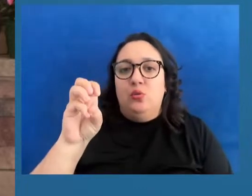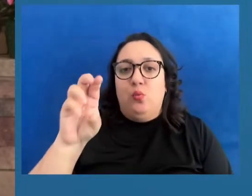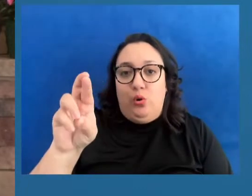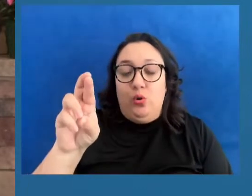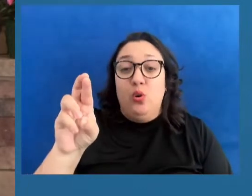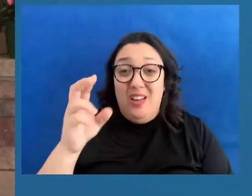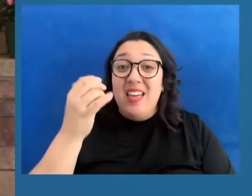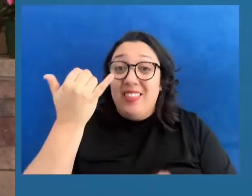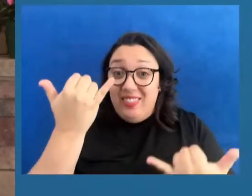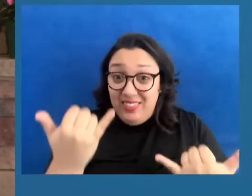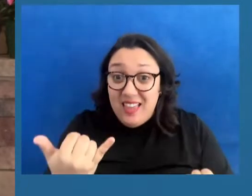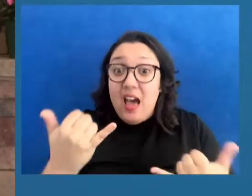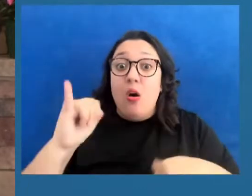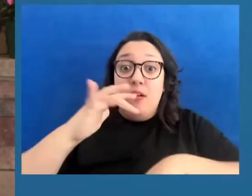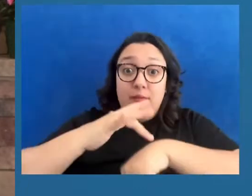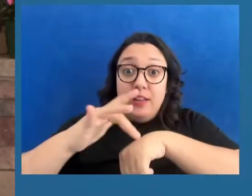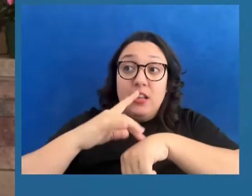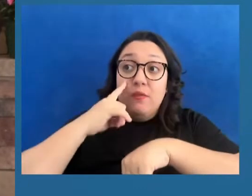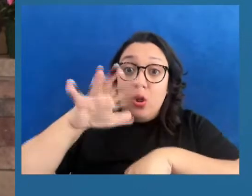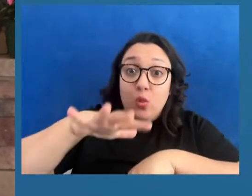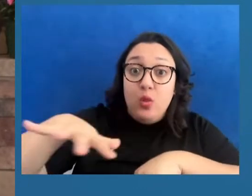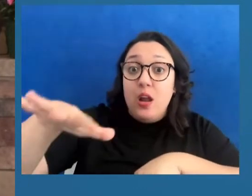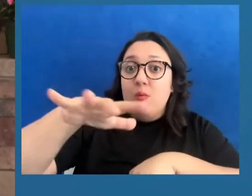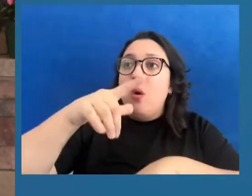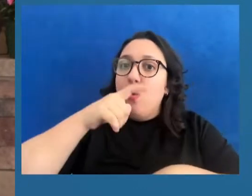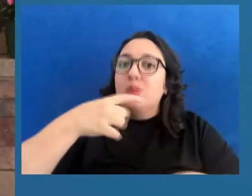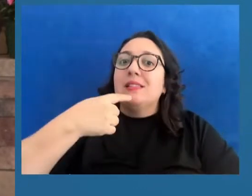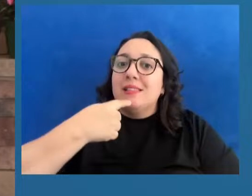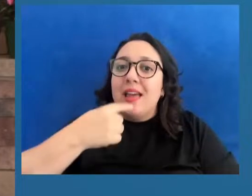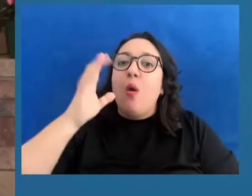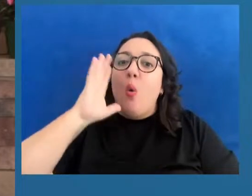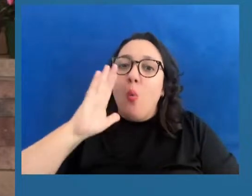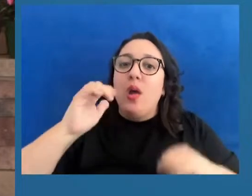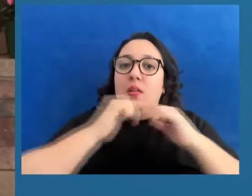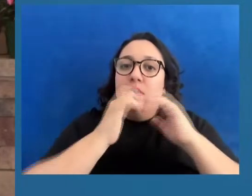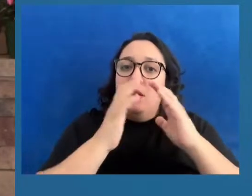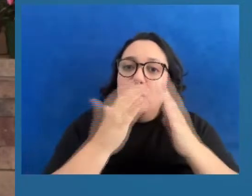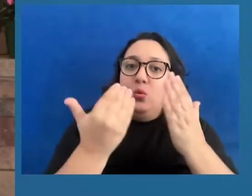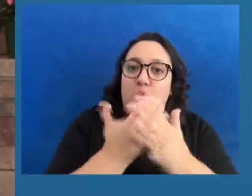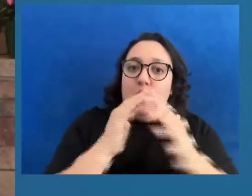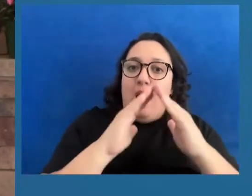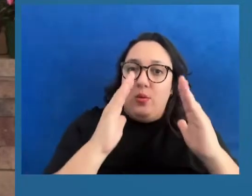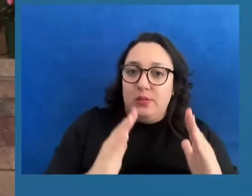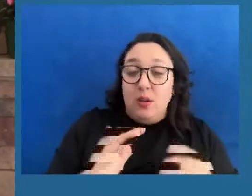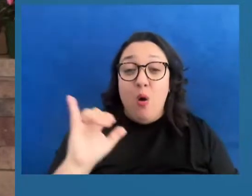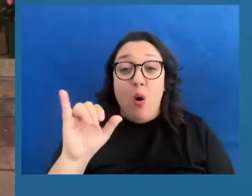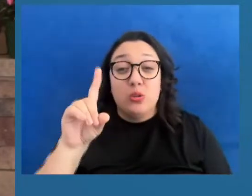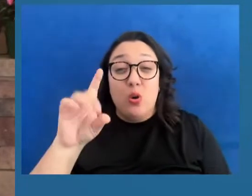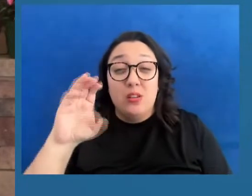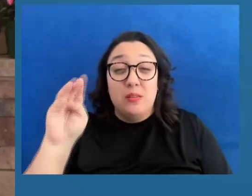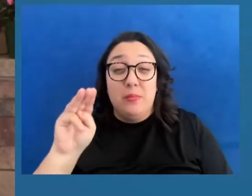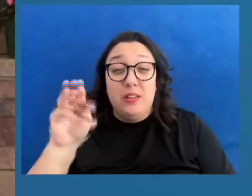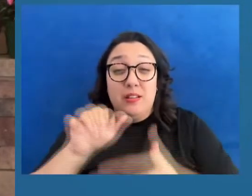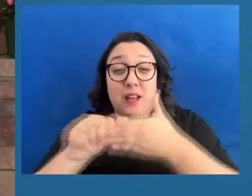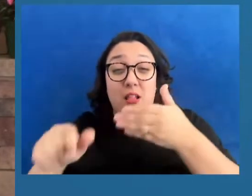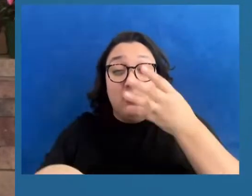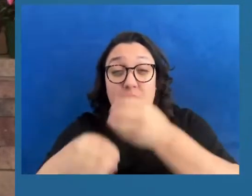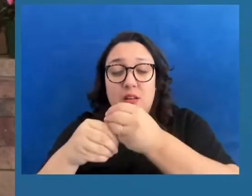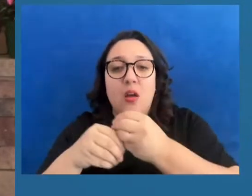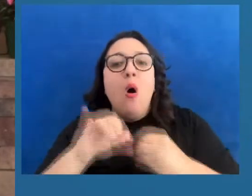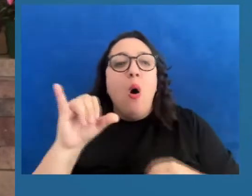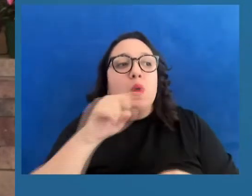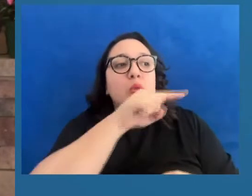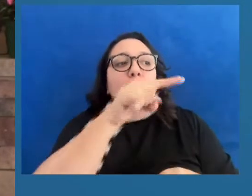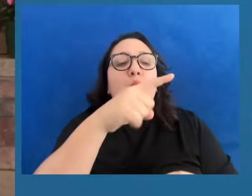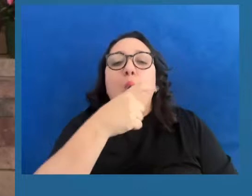that say we're going to build more housing. And we've added another $100 million to that. We're also adding money for people to be able to afford that first home.